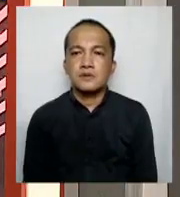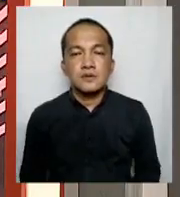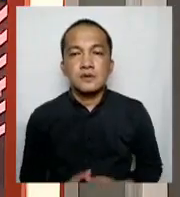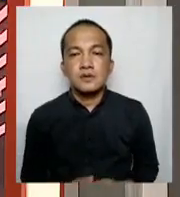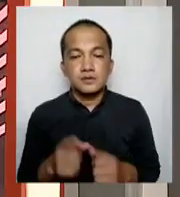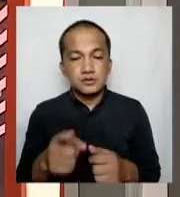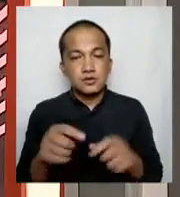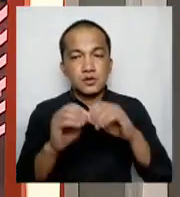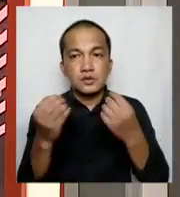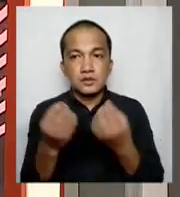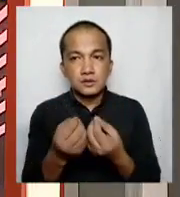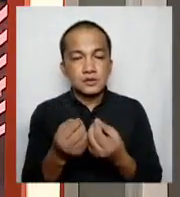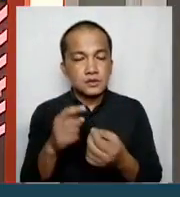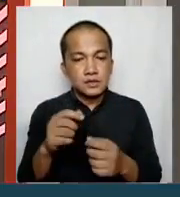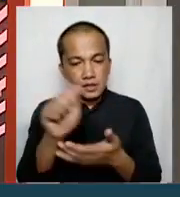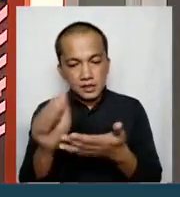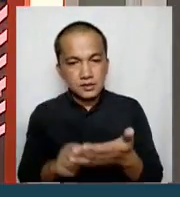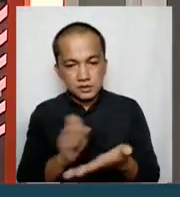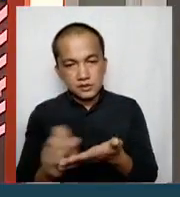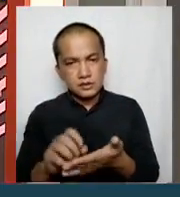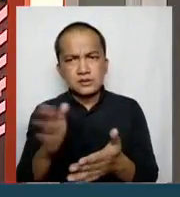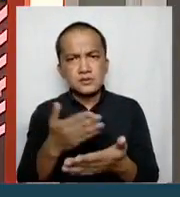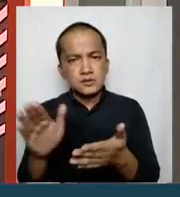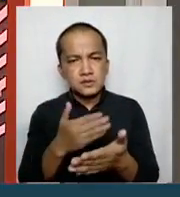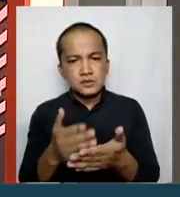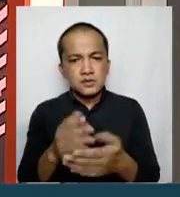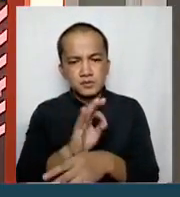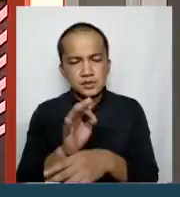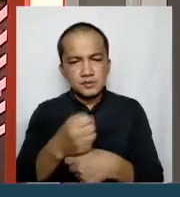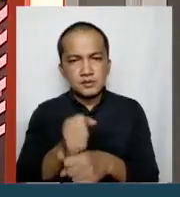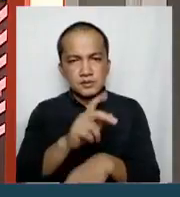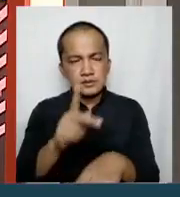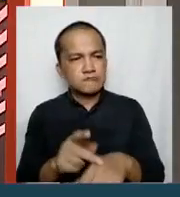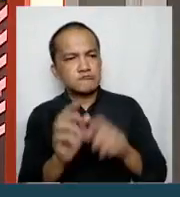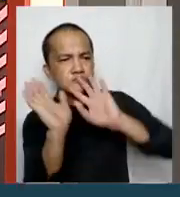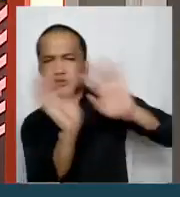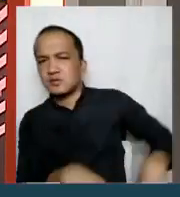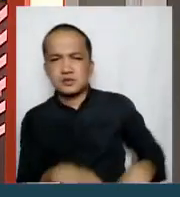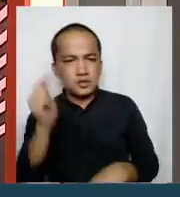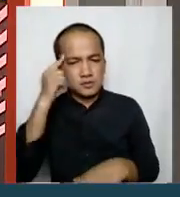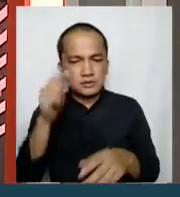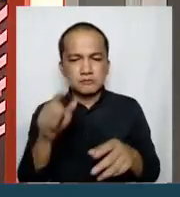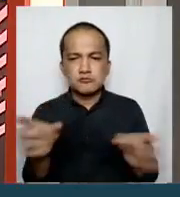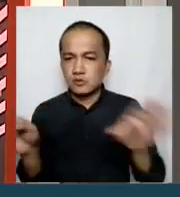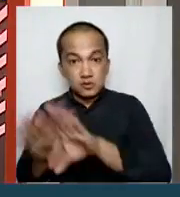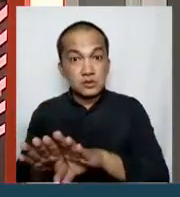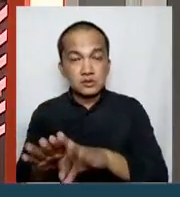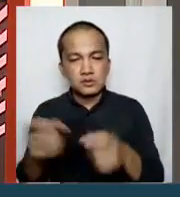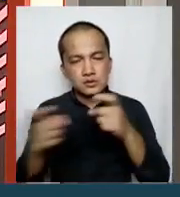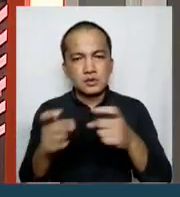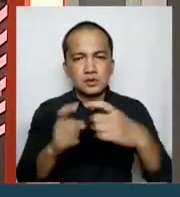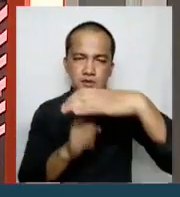An organization of artists, writers, musicians, and filmmakers in the Philippines condemns the government's move to shut down broadcast operations of